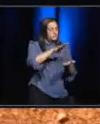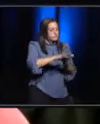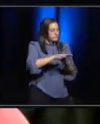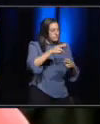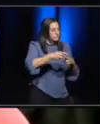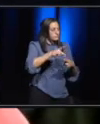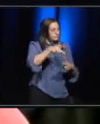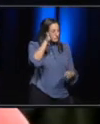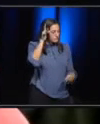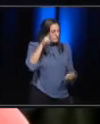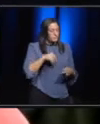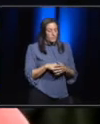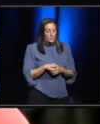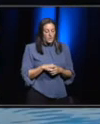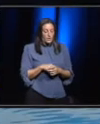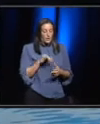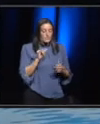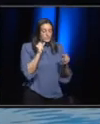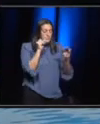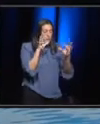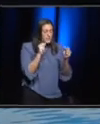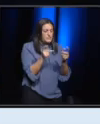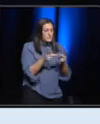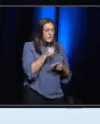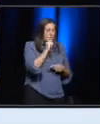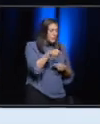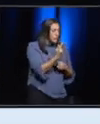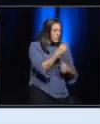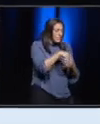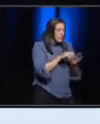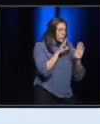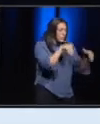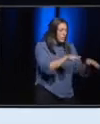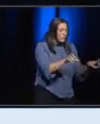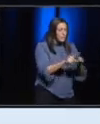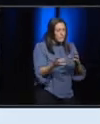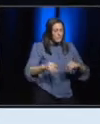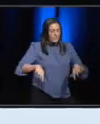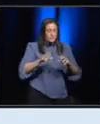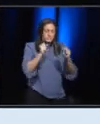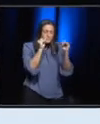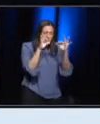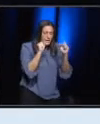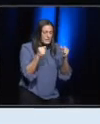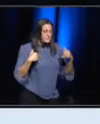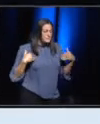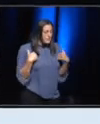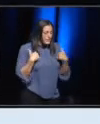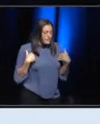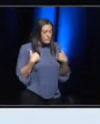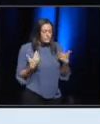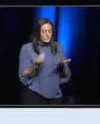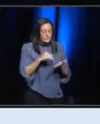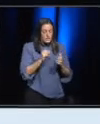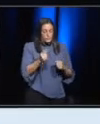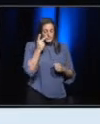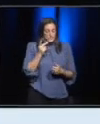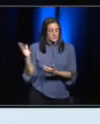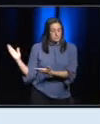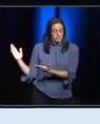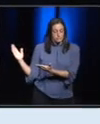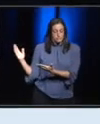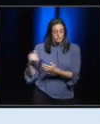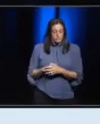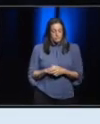place, not just in the water, but on land, spectacular wildlife. Again, you see how privileged we are to